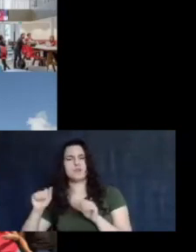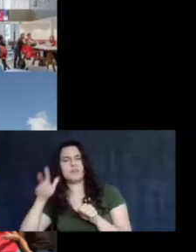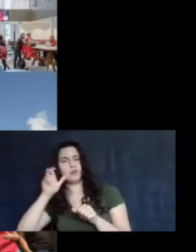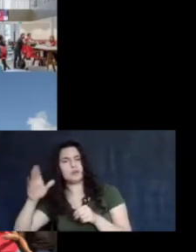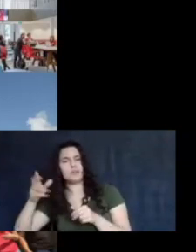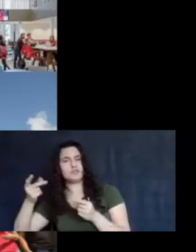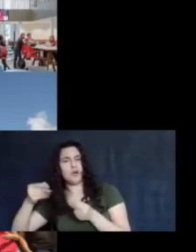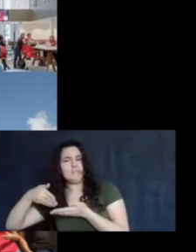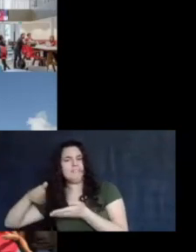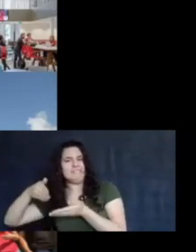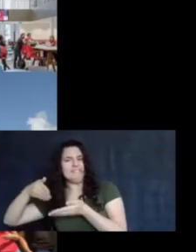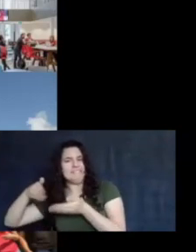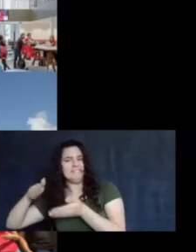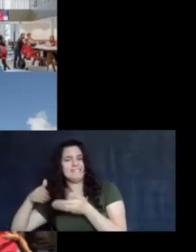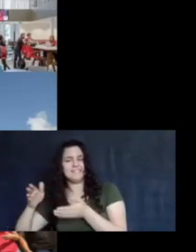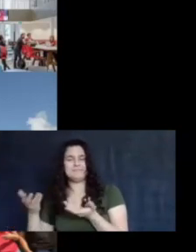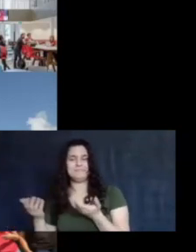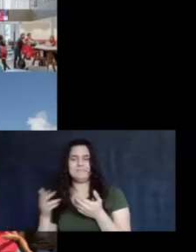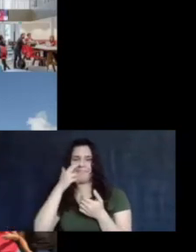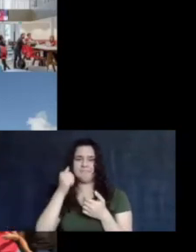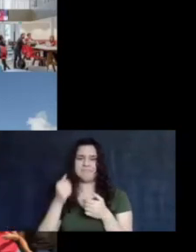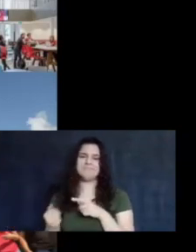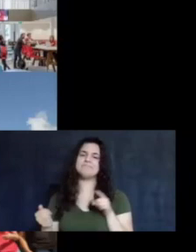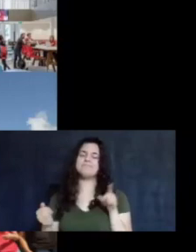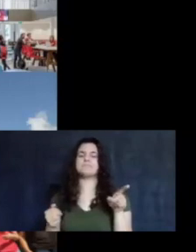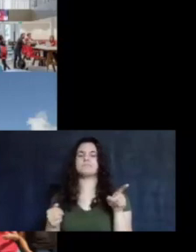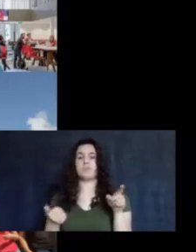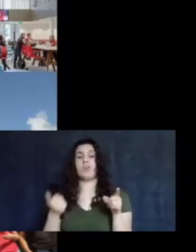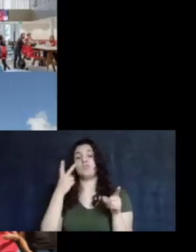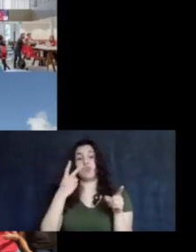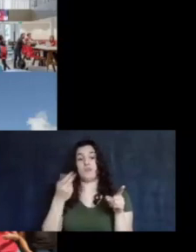And let's see, we got a few questions here.